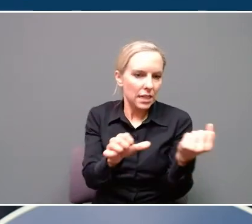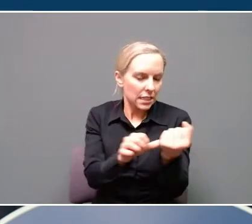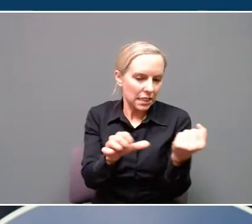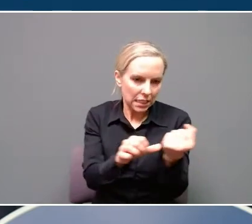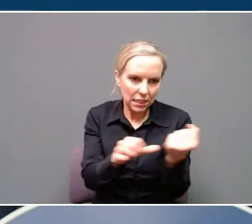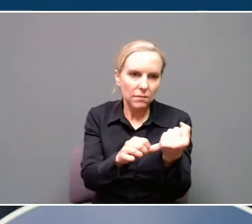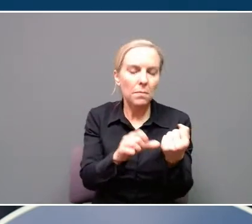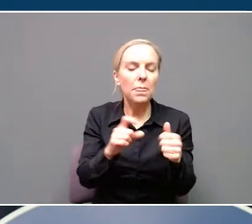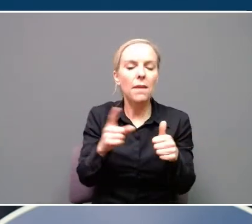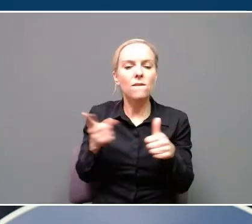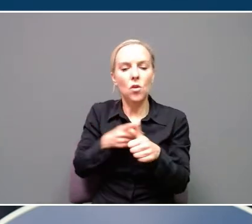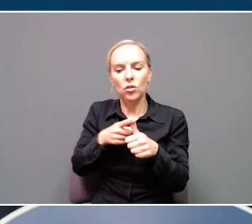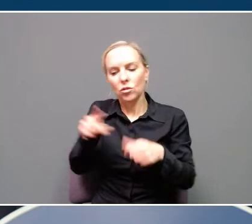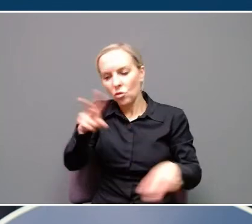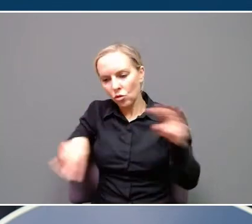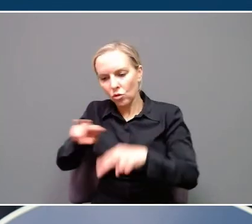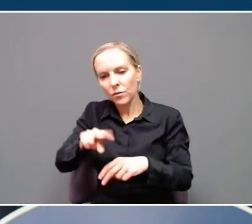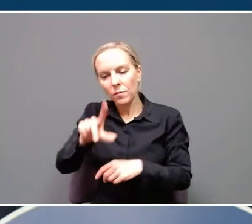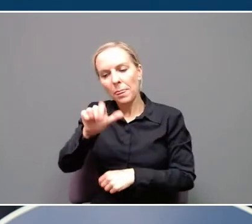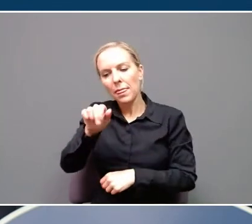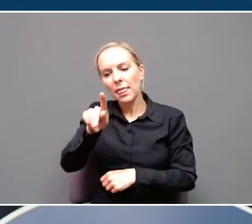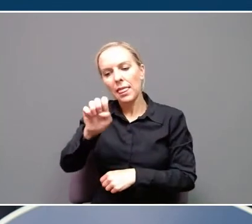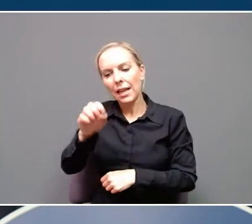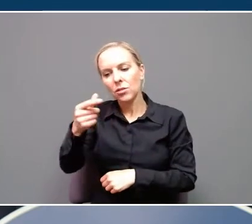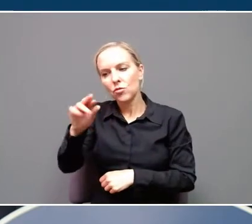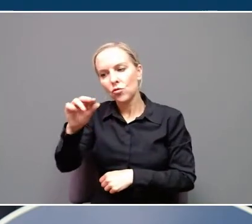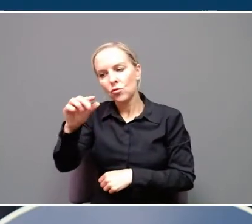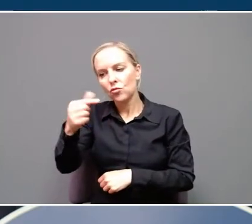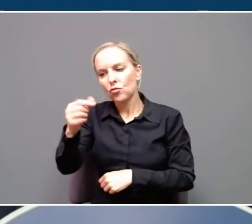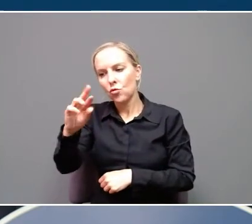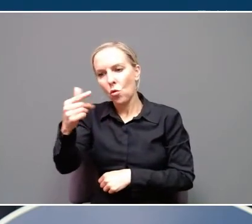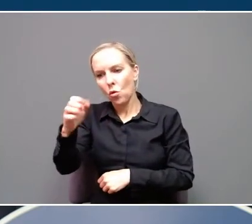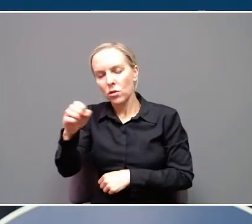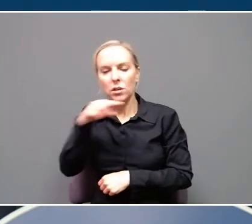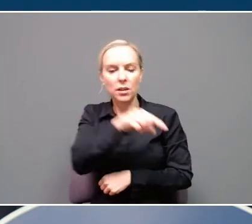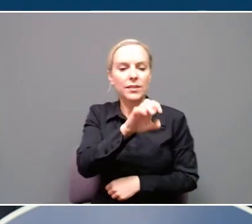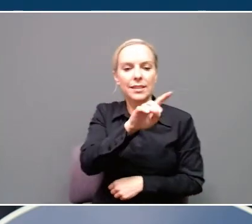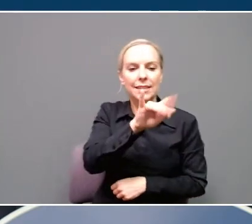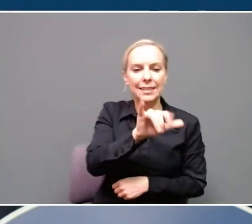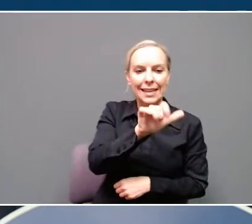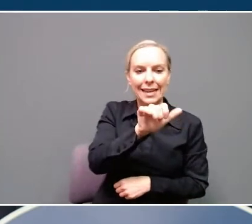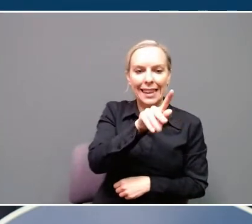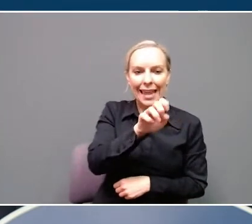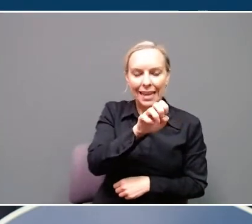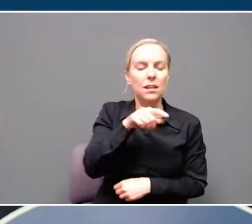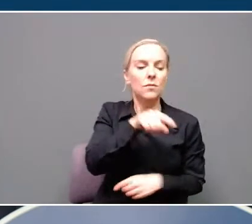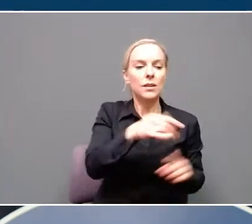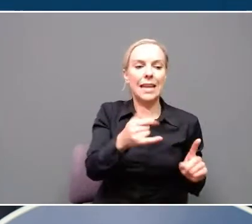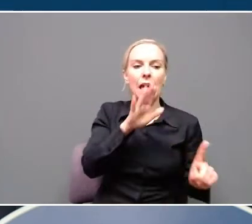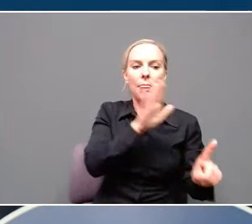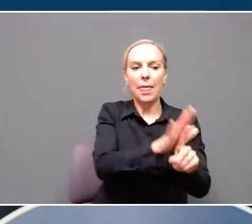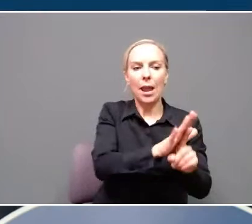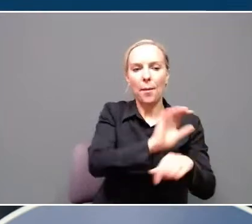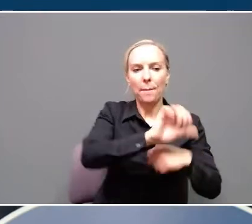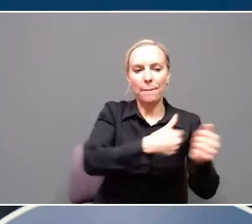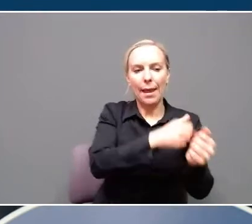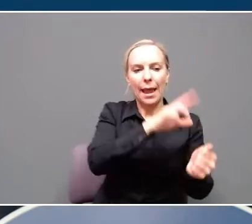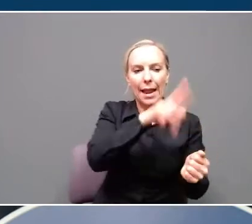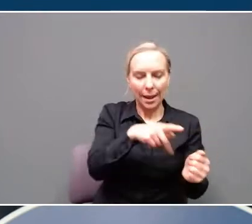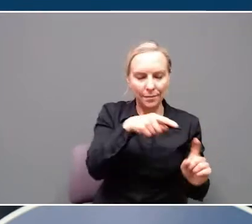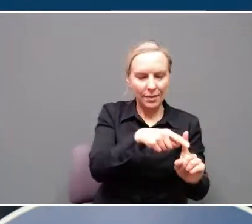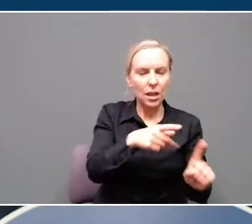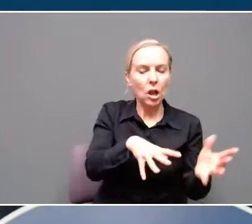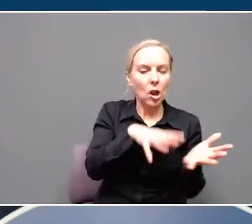first at Lake George and then at City Lake. That is the backup where they're now pulling their water from. Unfortunately, they learned through this that